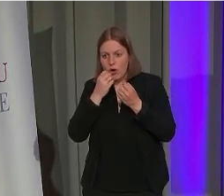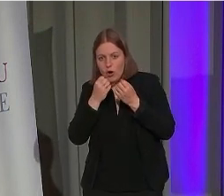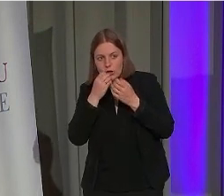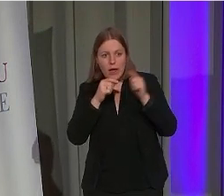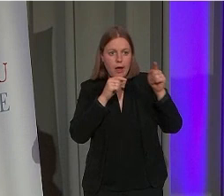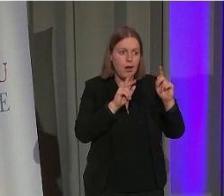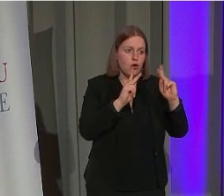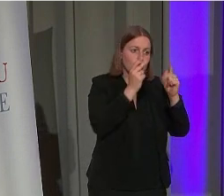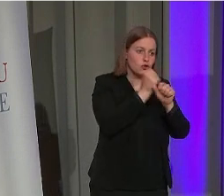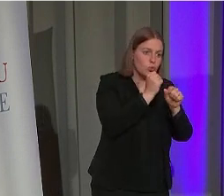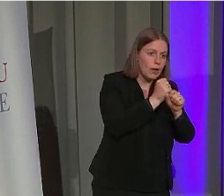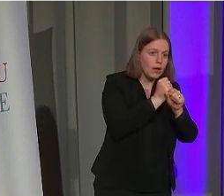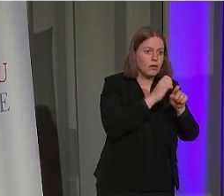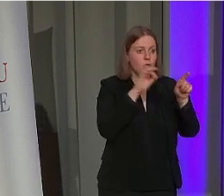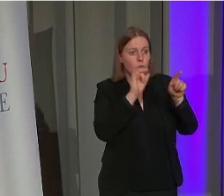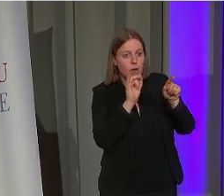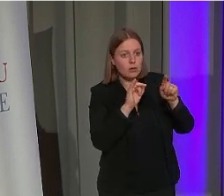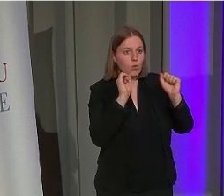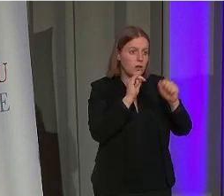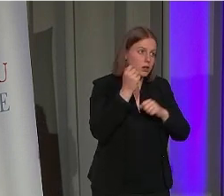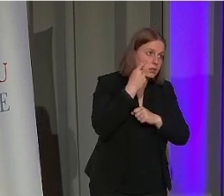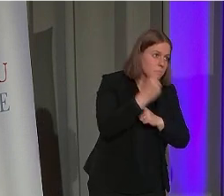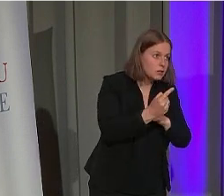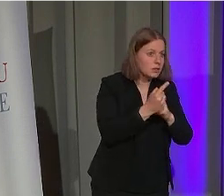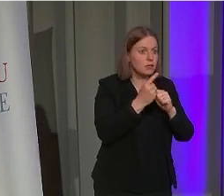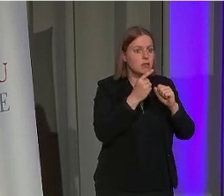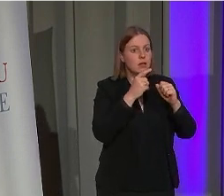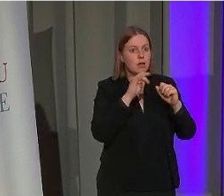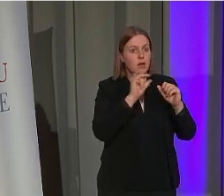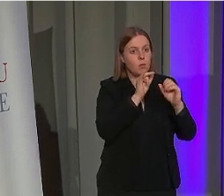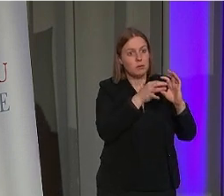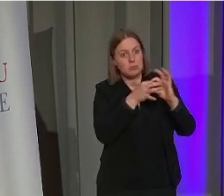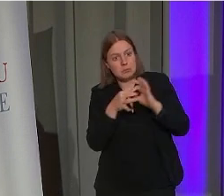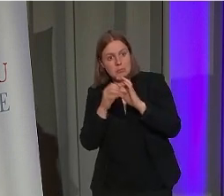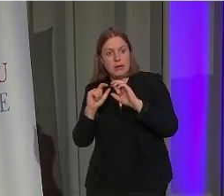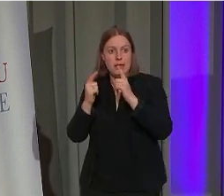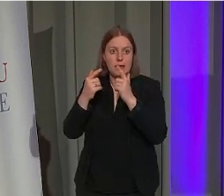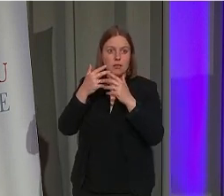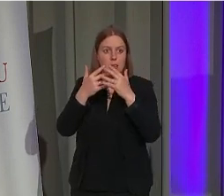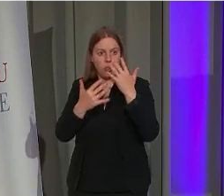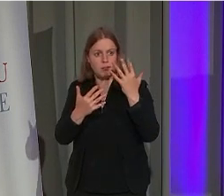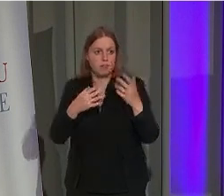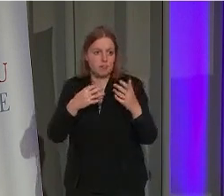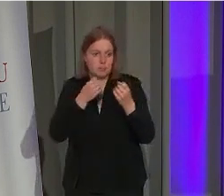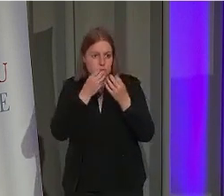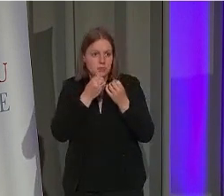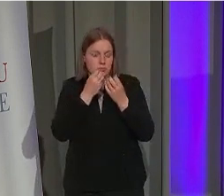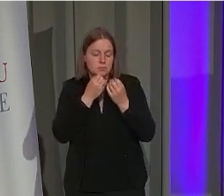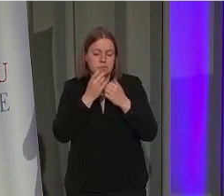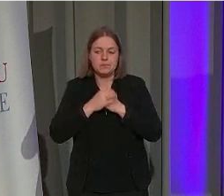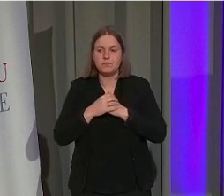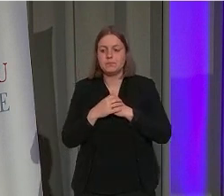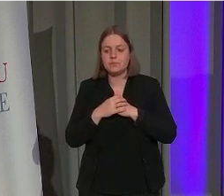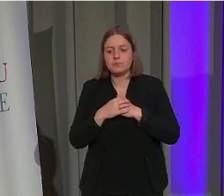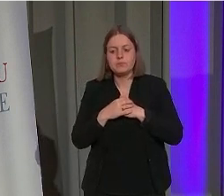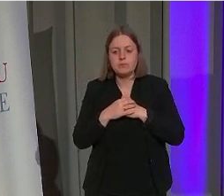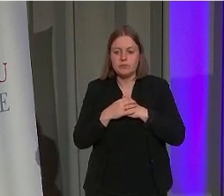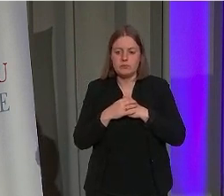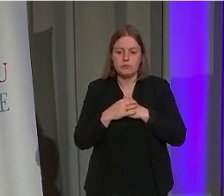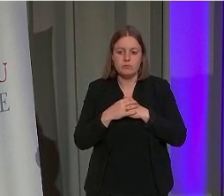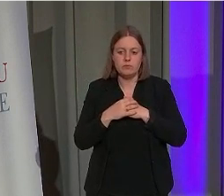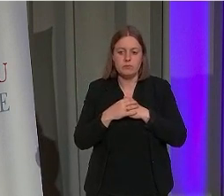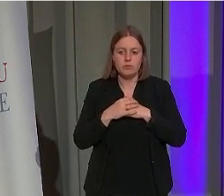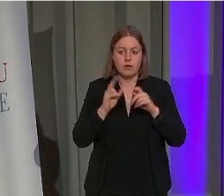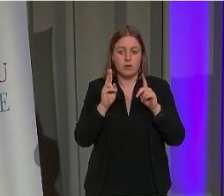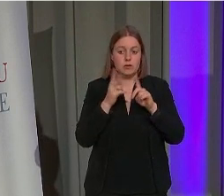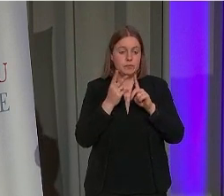And that is why we also designed audio guides, including an audio description tool for the